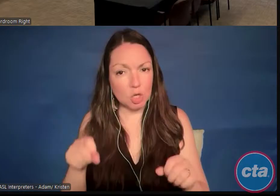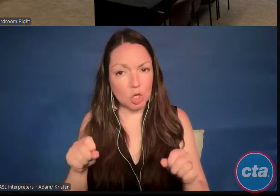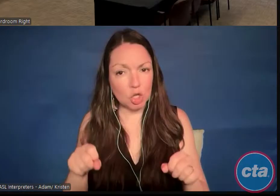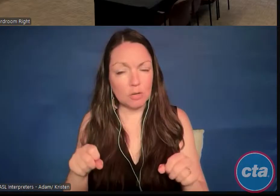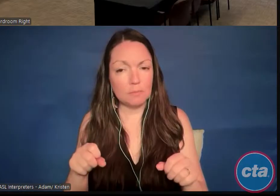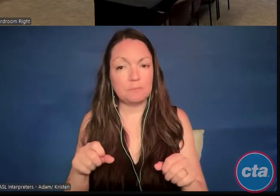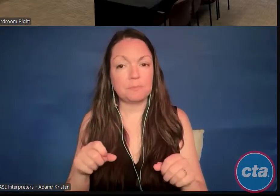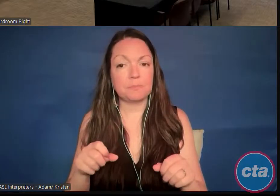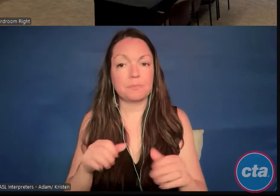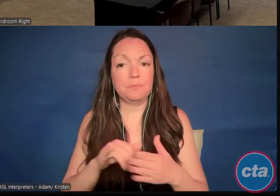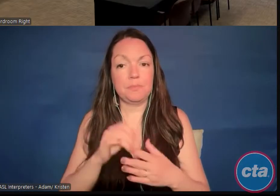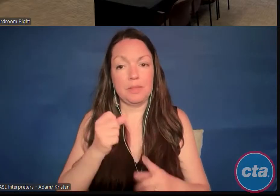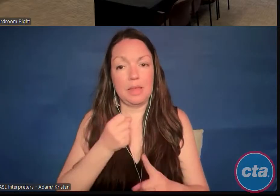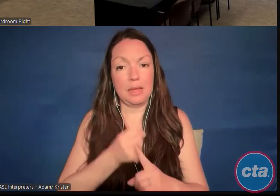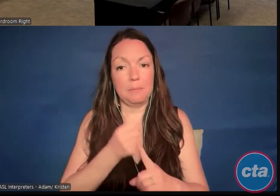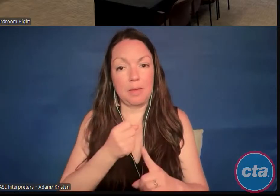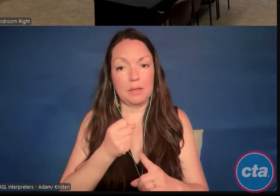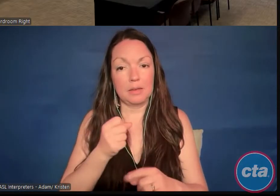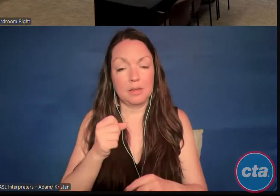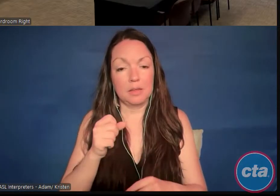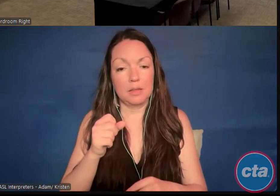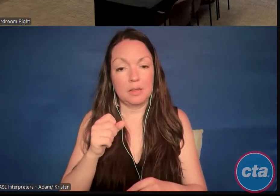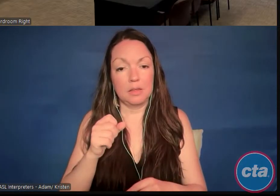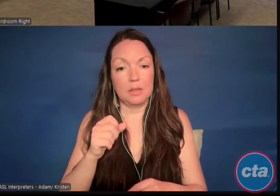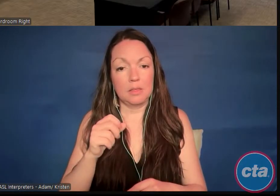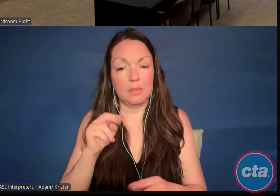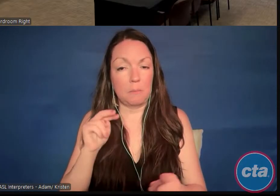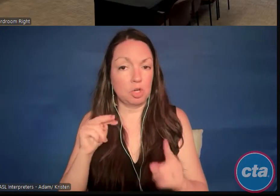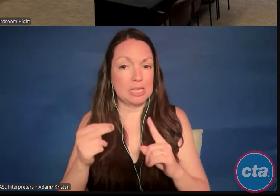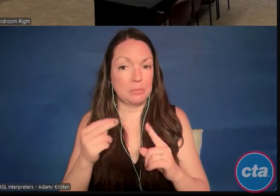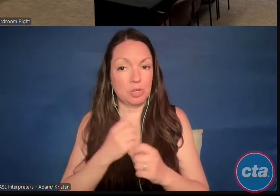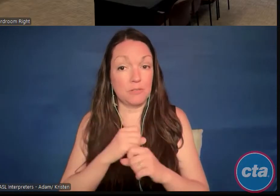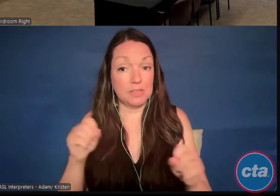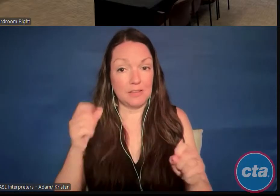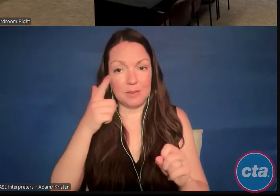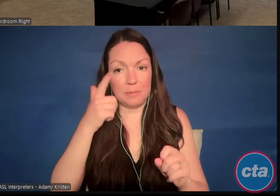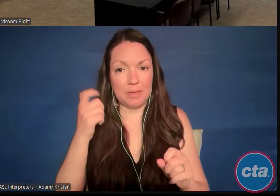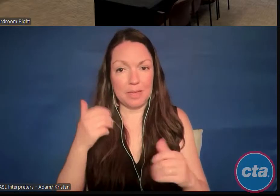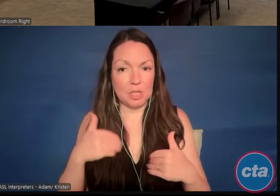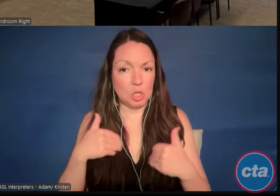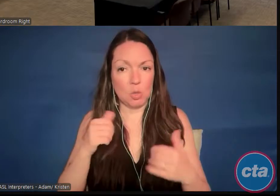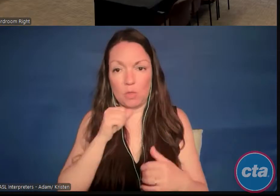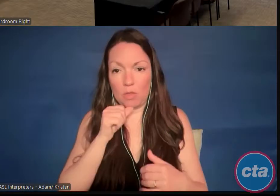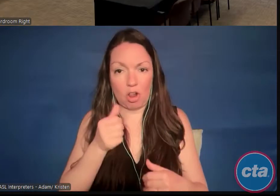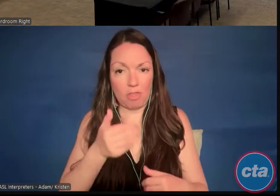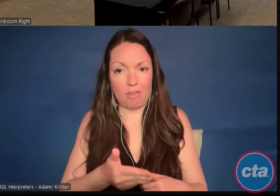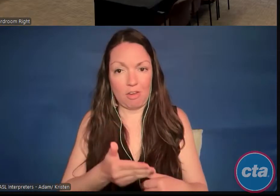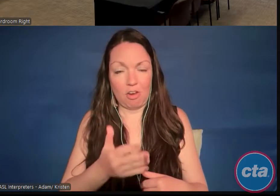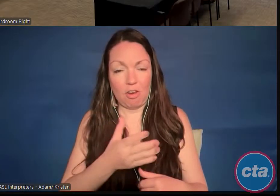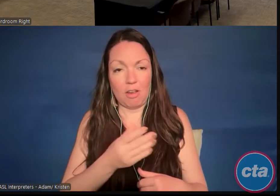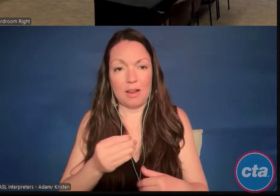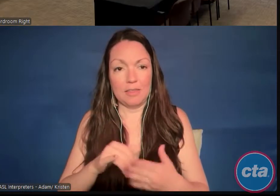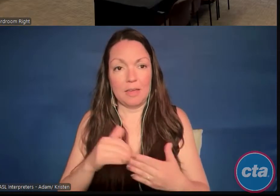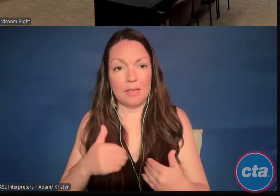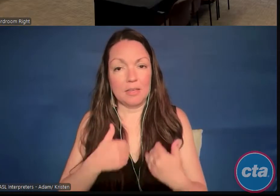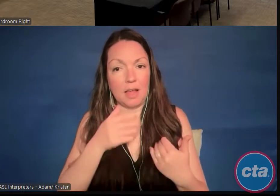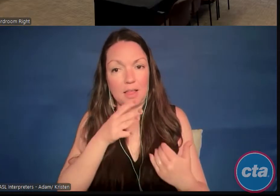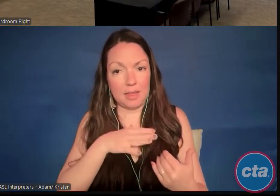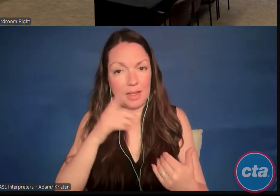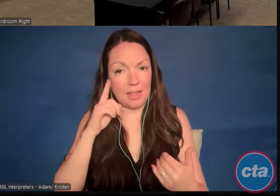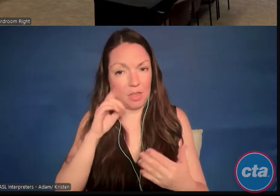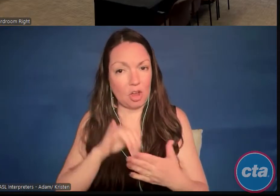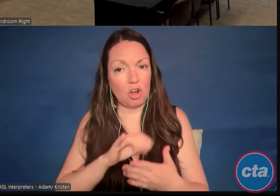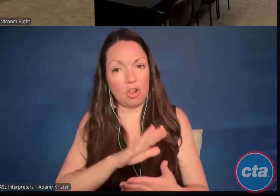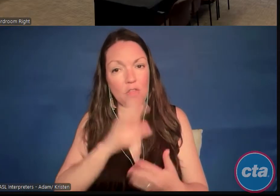that impacting the perception of safety because youth aren't present. And so this young lady, I think her thoughts